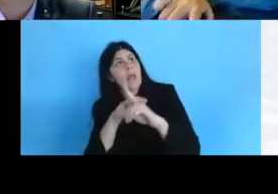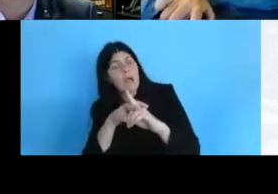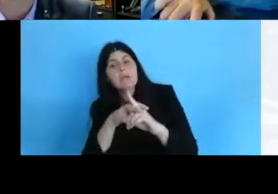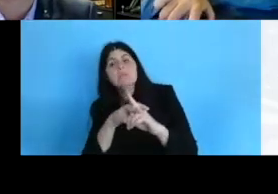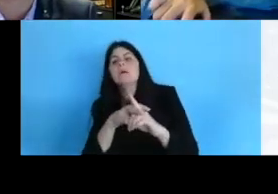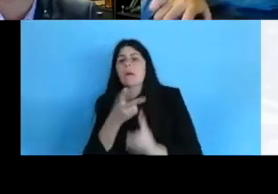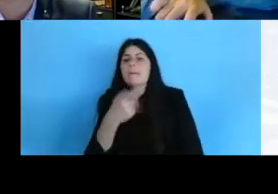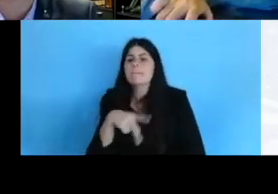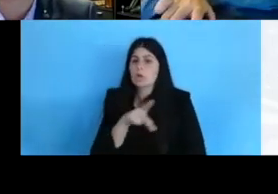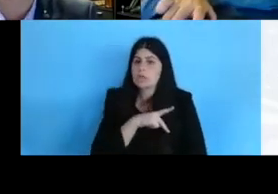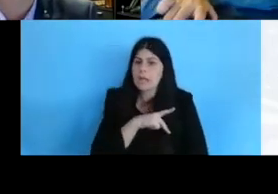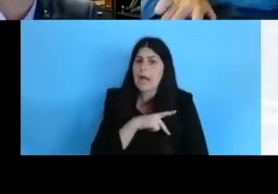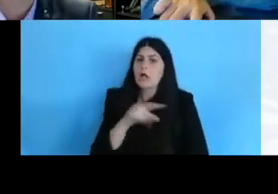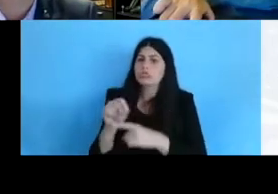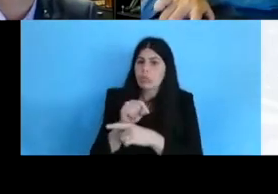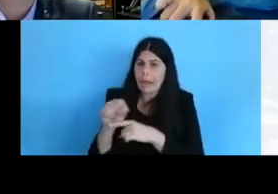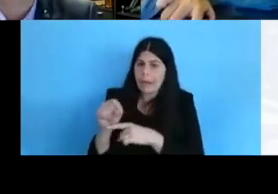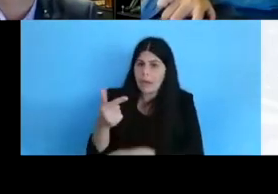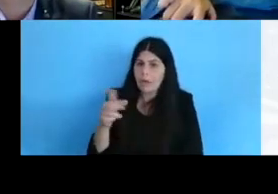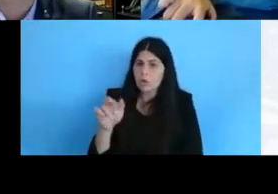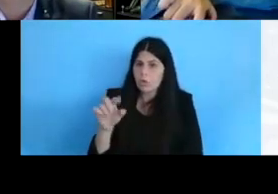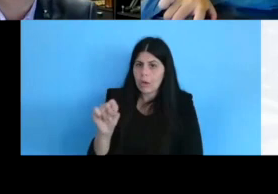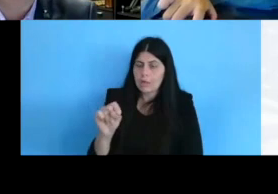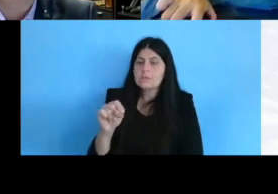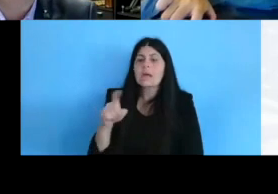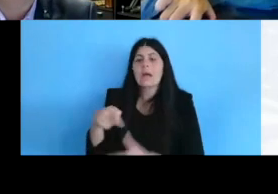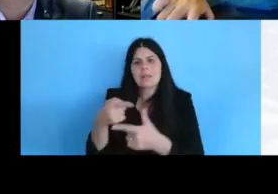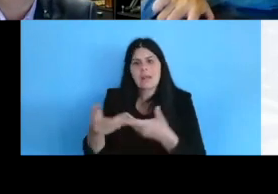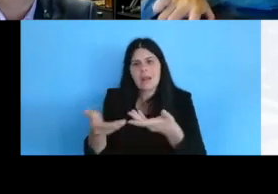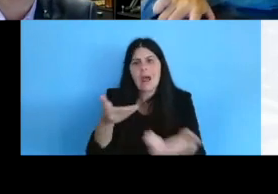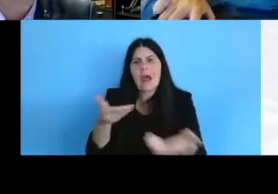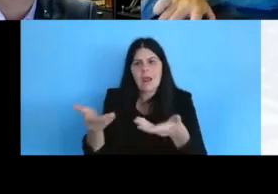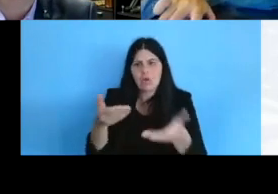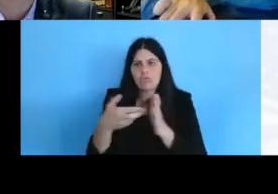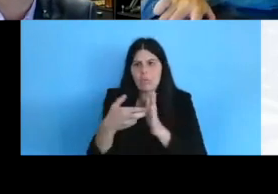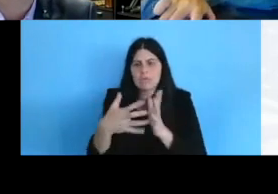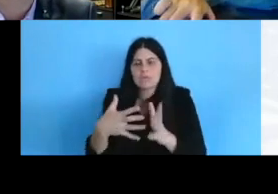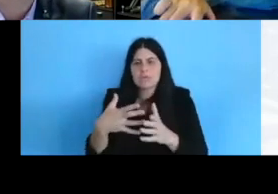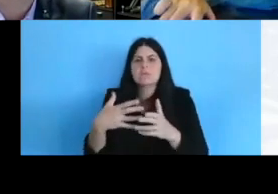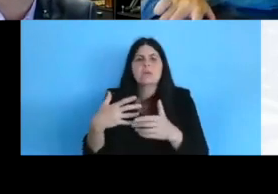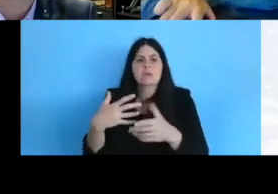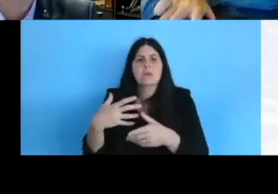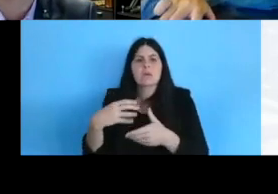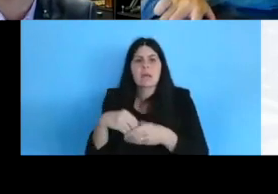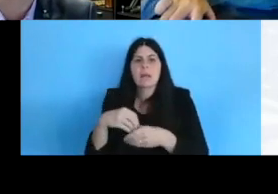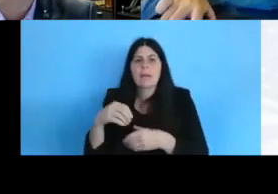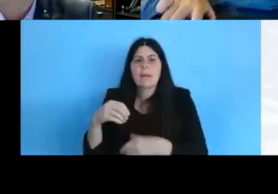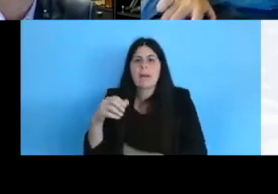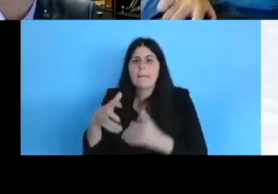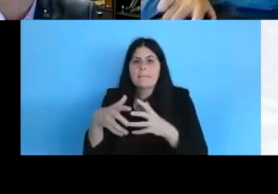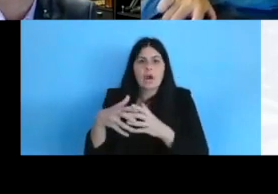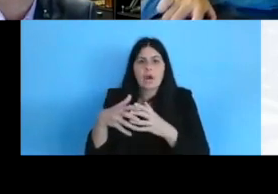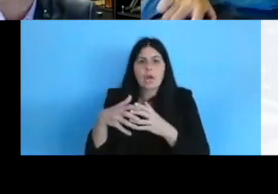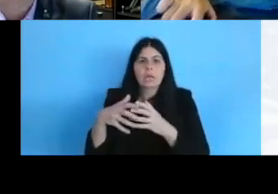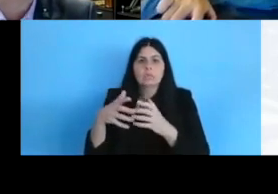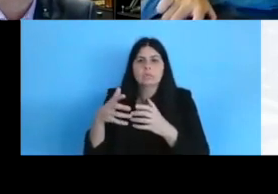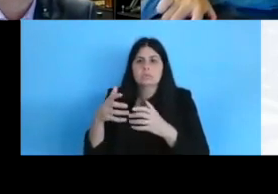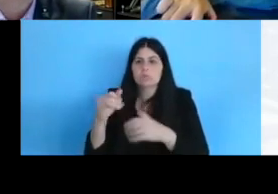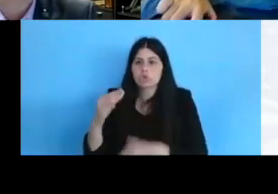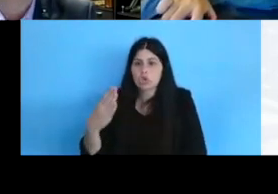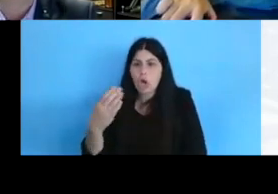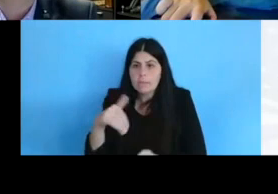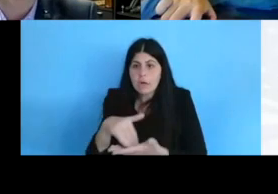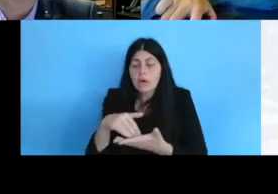hire veteran representatives inside what we call an American Job Center. And that is where you would go for unemployment help or help with services